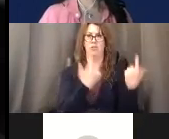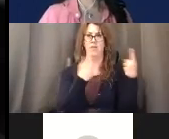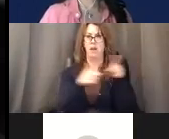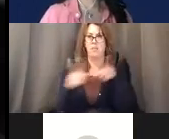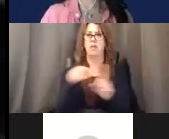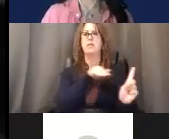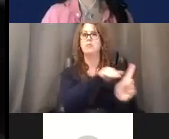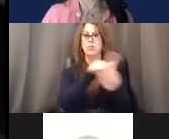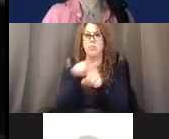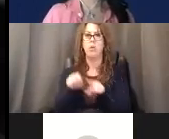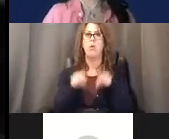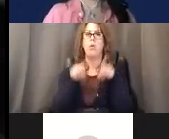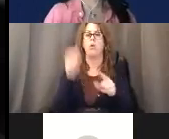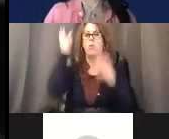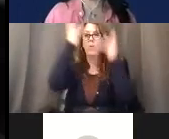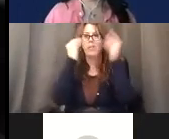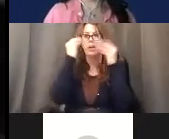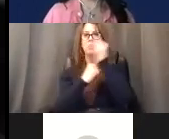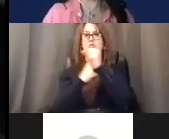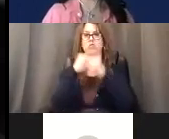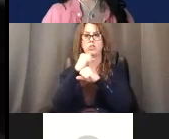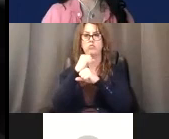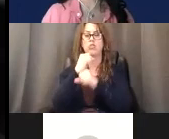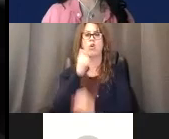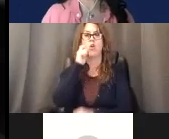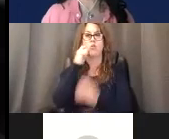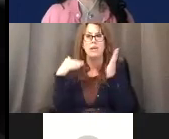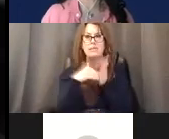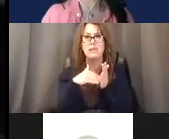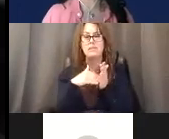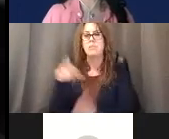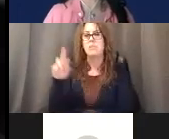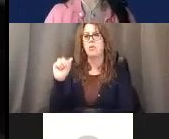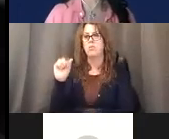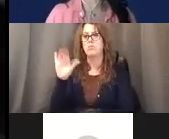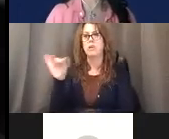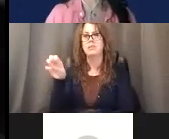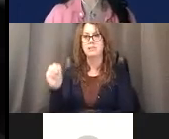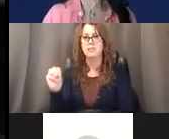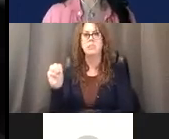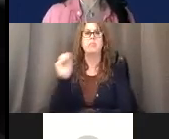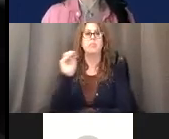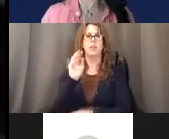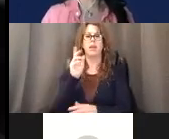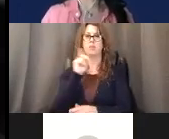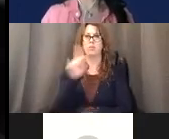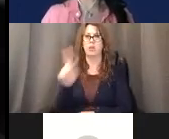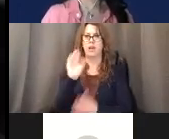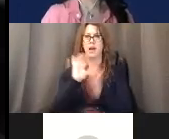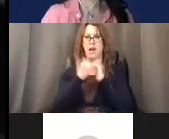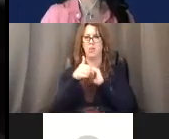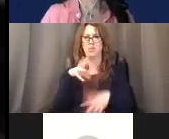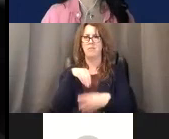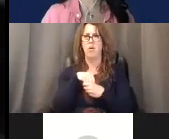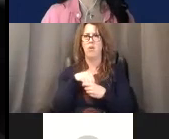think about structural racism and the magnitude of the role that it plays within our societal fabric, is to remember, right,